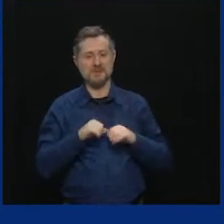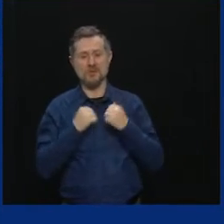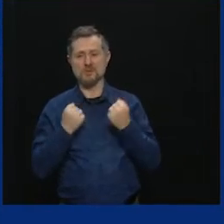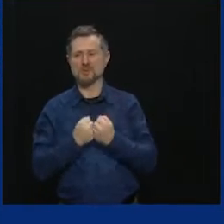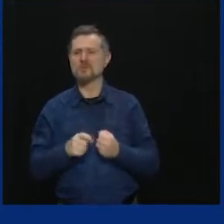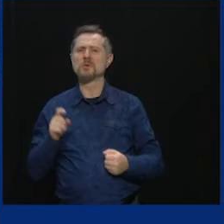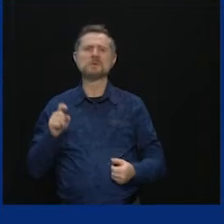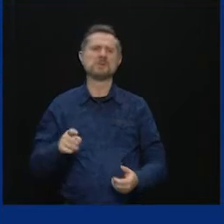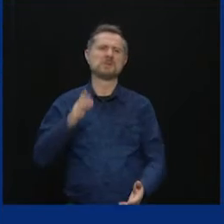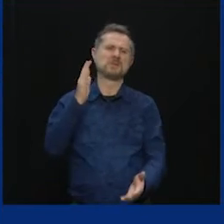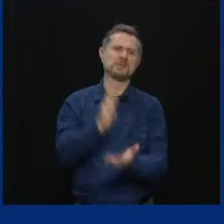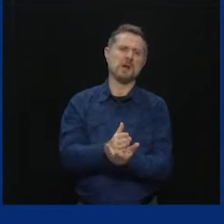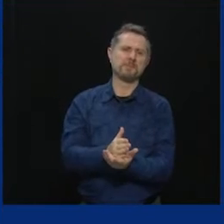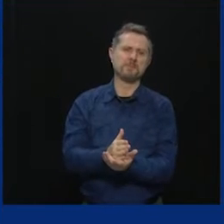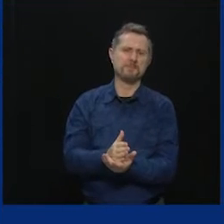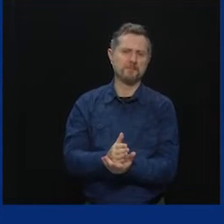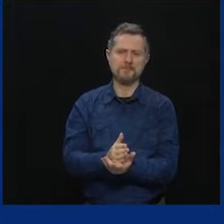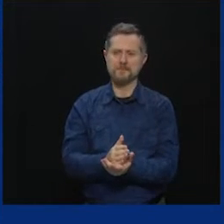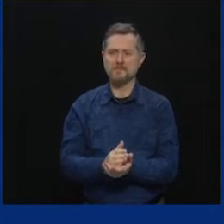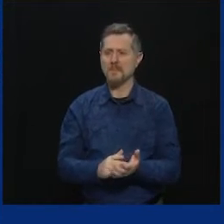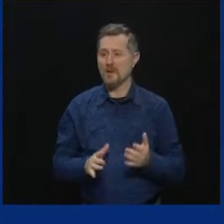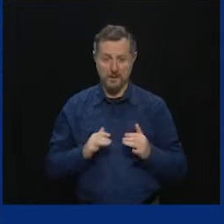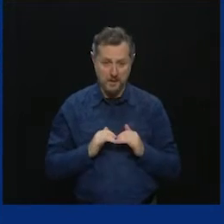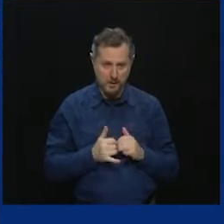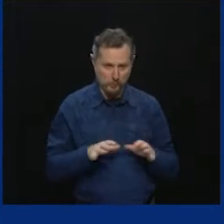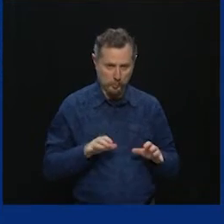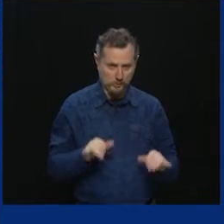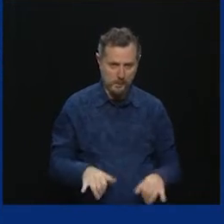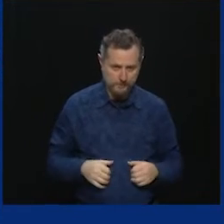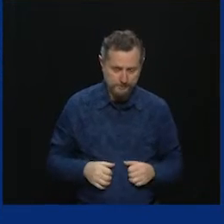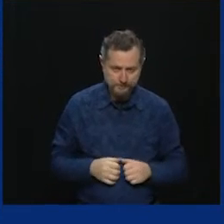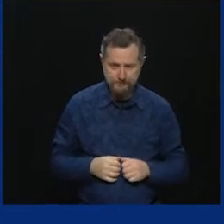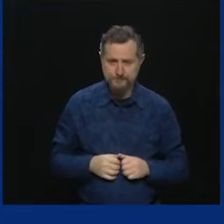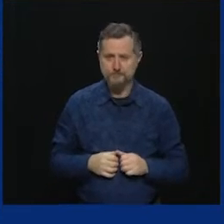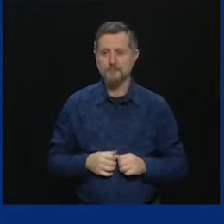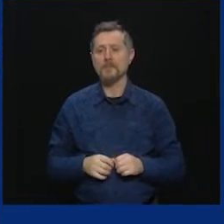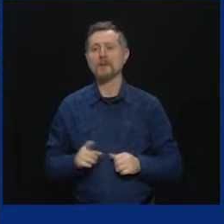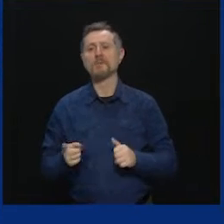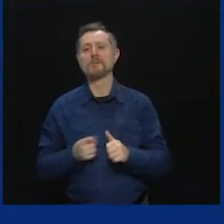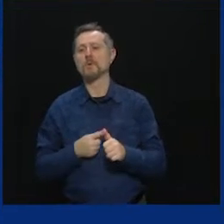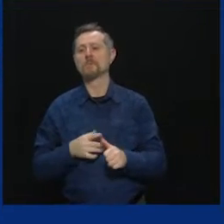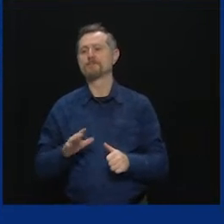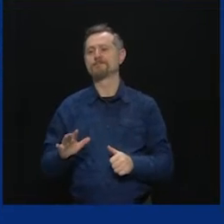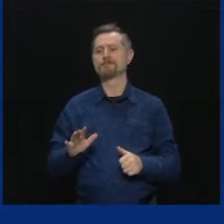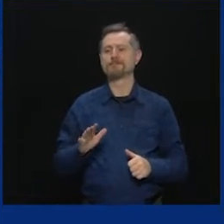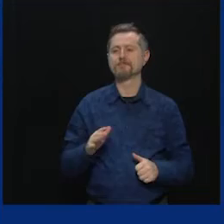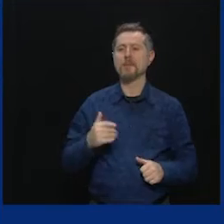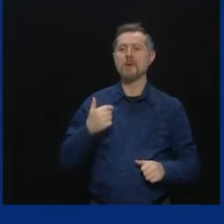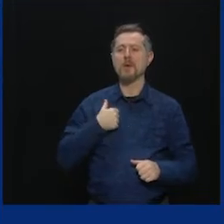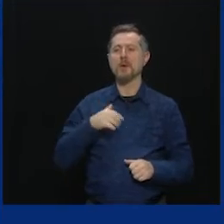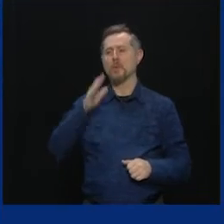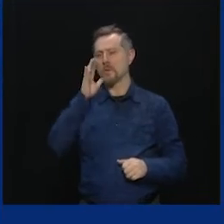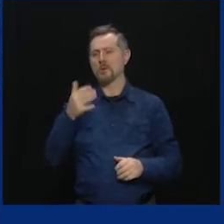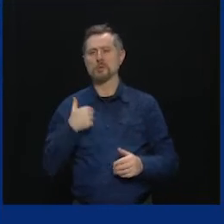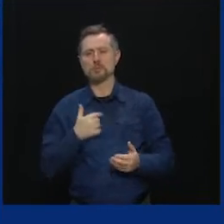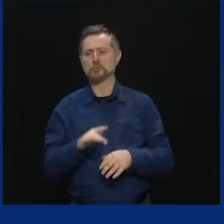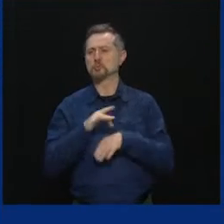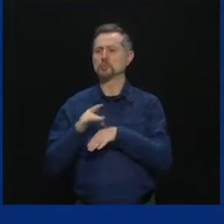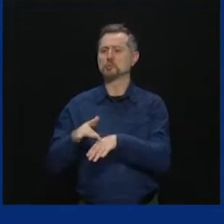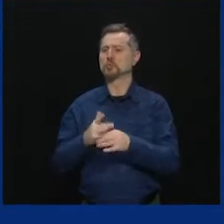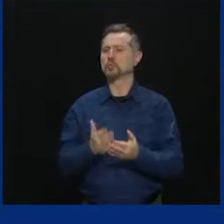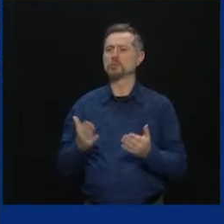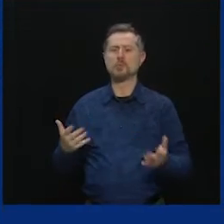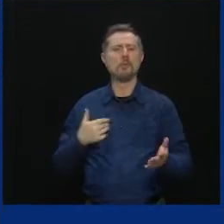this. And how do we do that? First of all, I will spend the resources it takes. That's why I'm